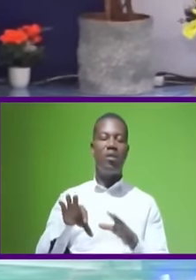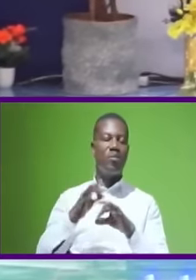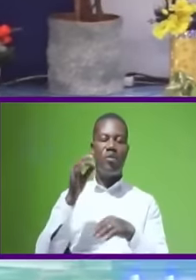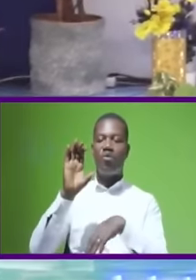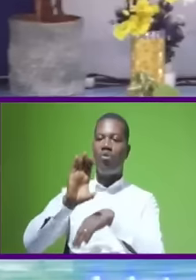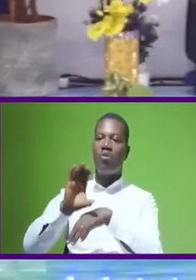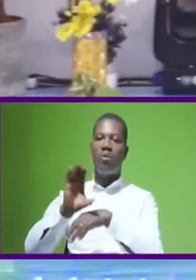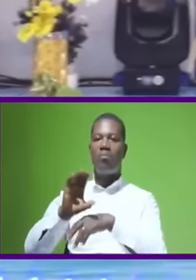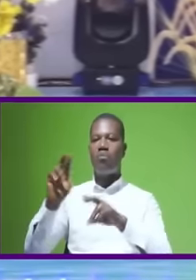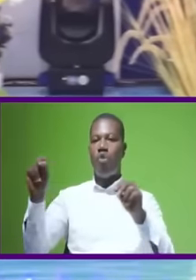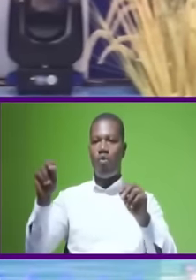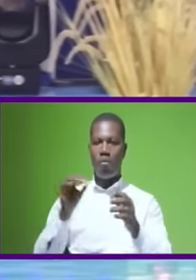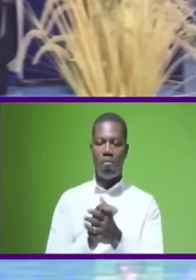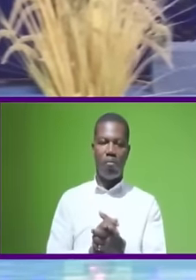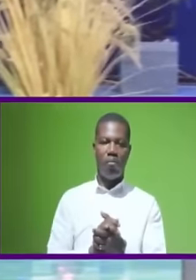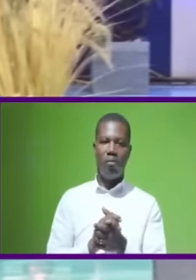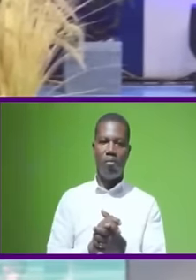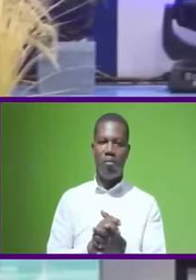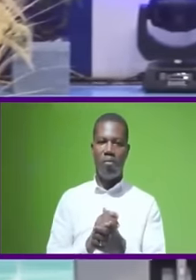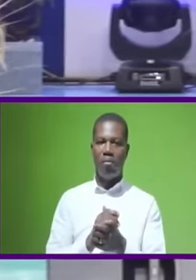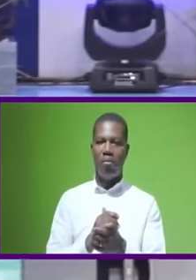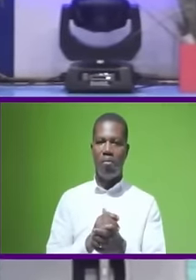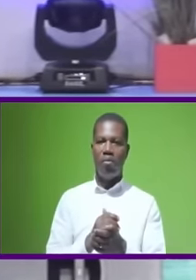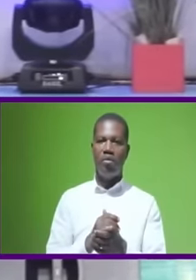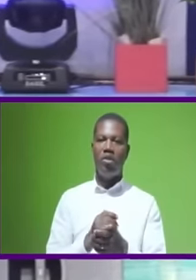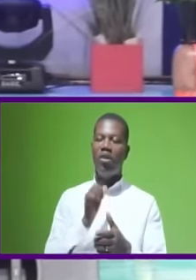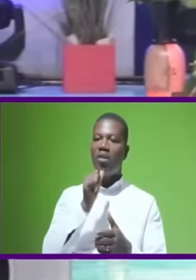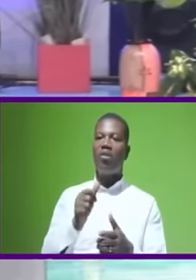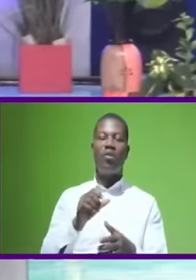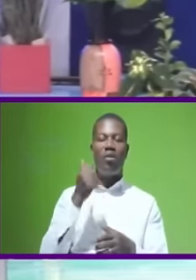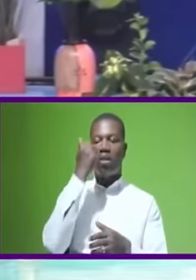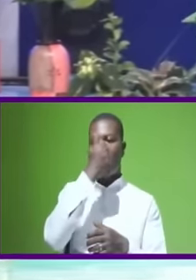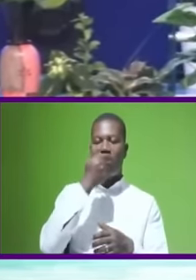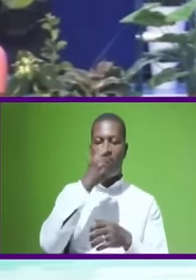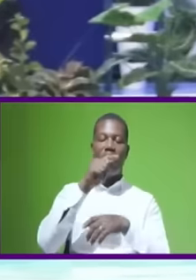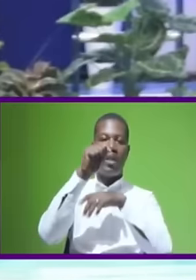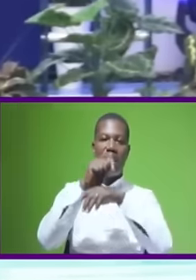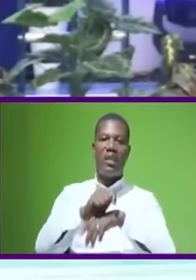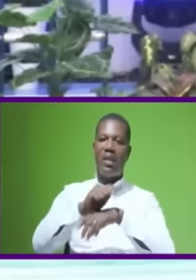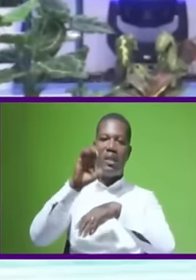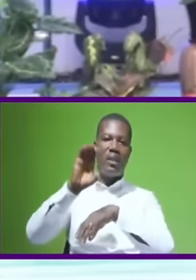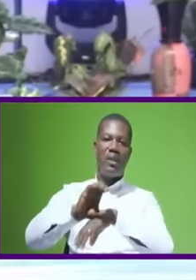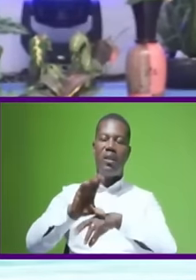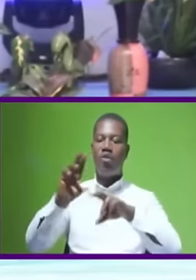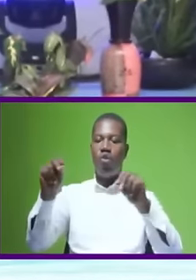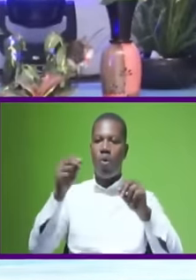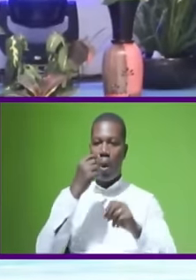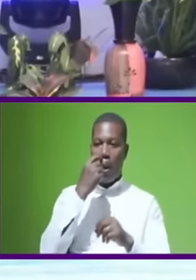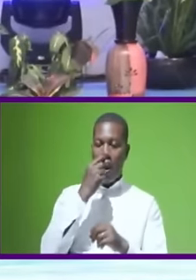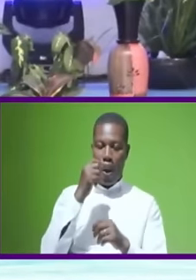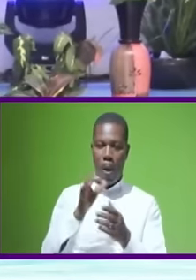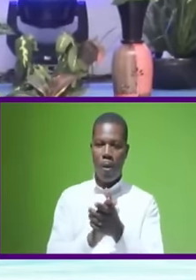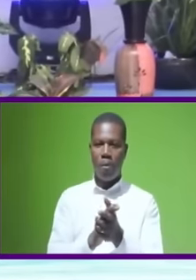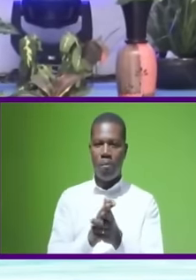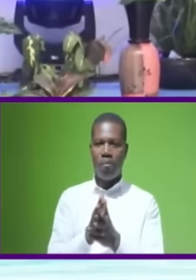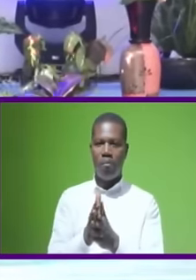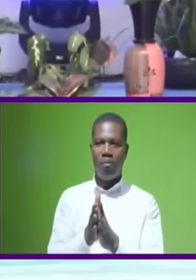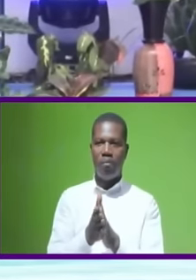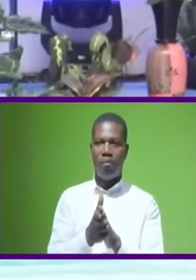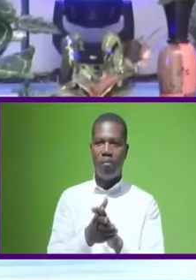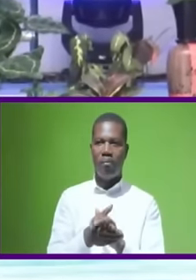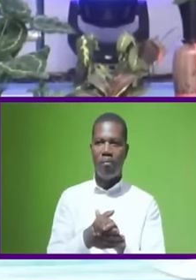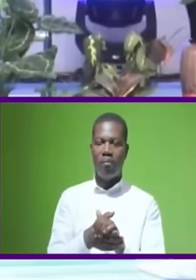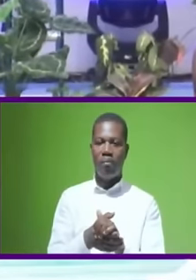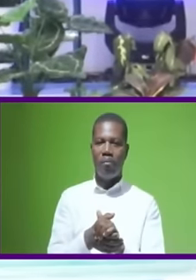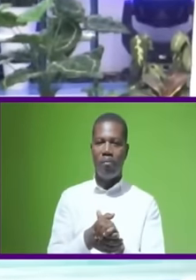Neither is it also the spiritual African tradition. It isn't also fit to be classified as the